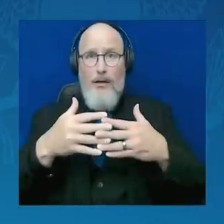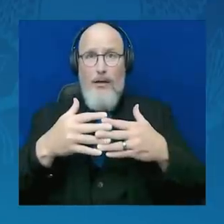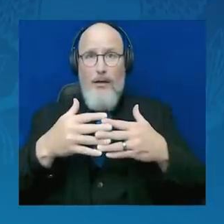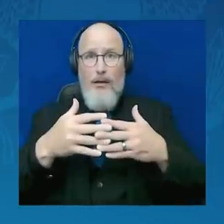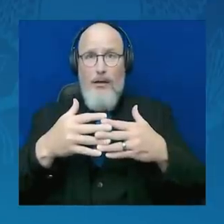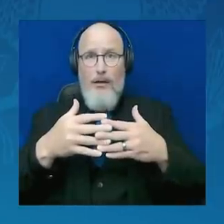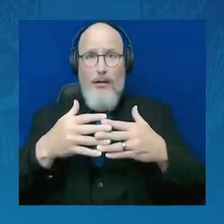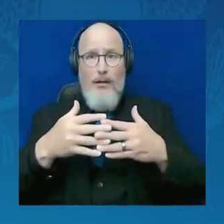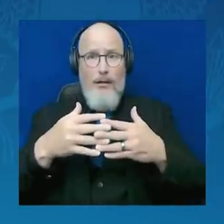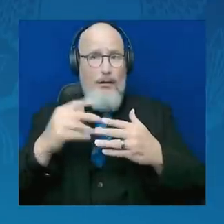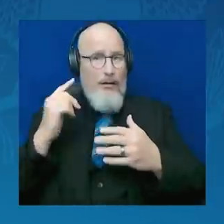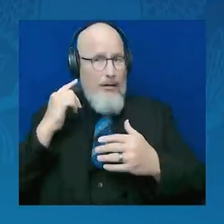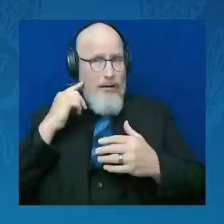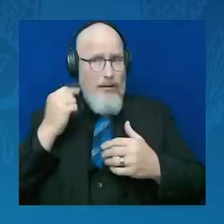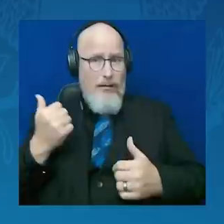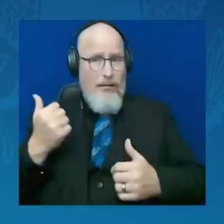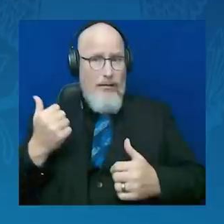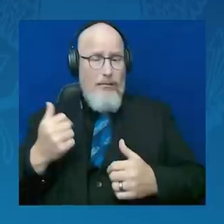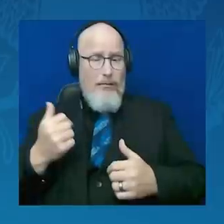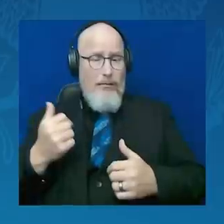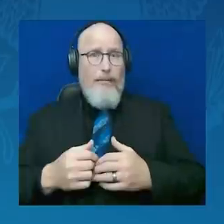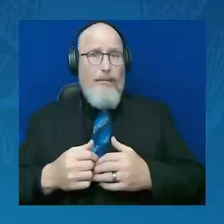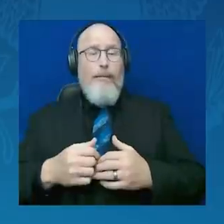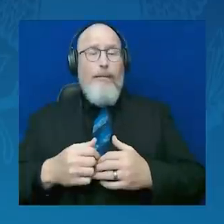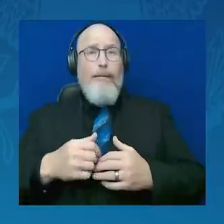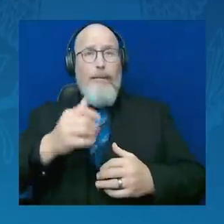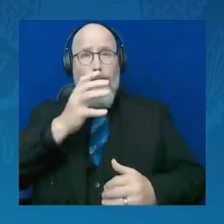distinguished ladies and gentlemen,